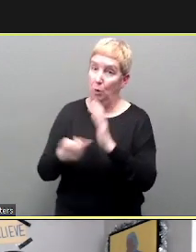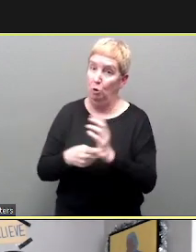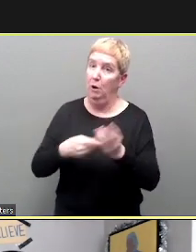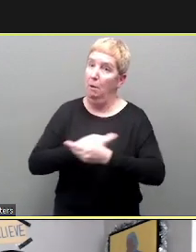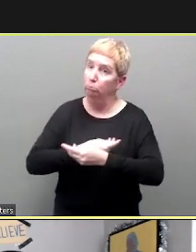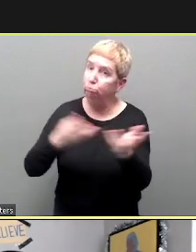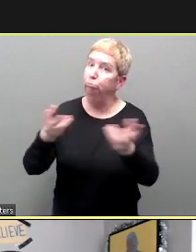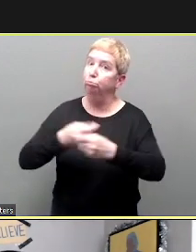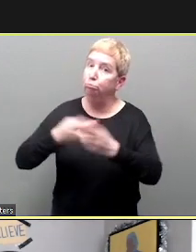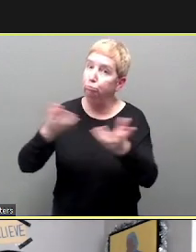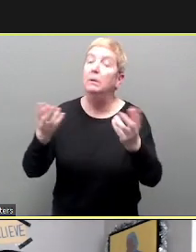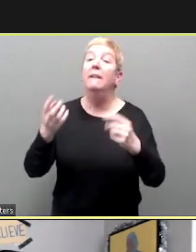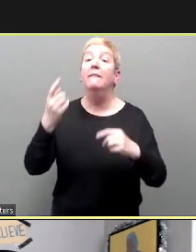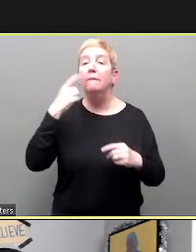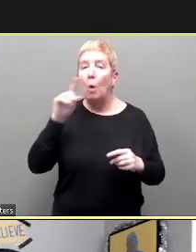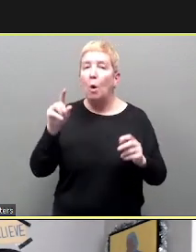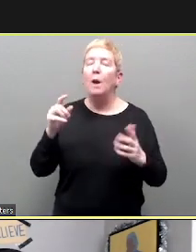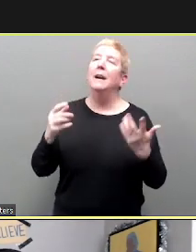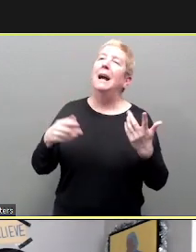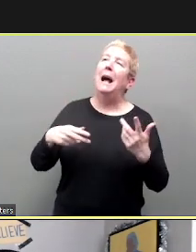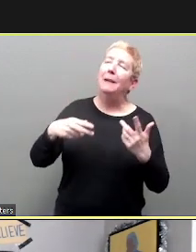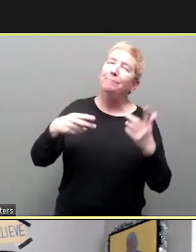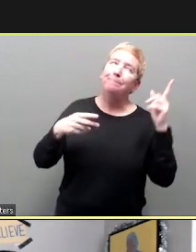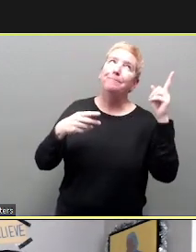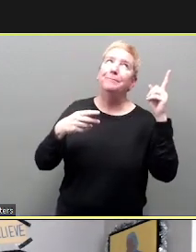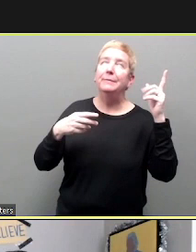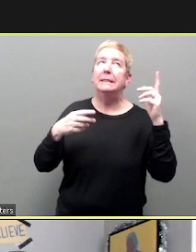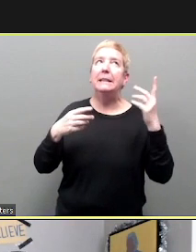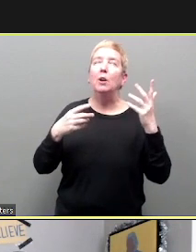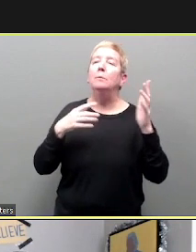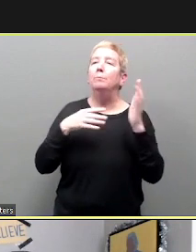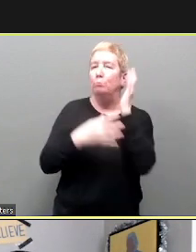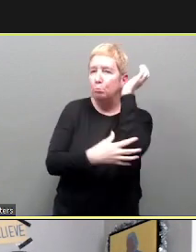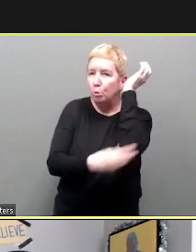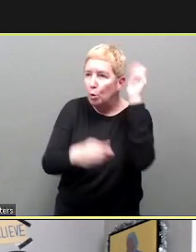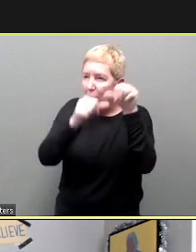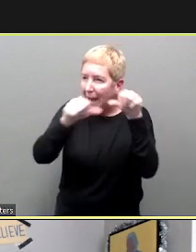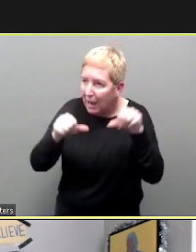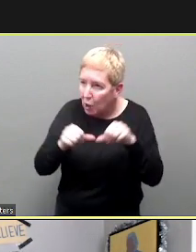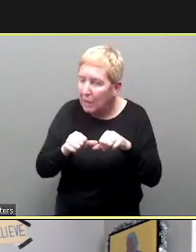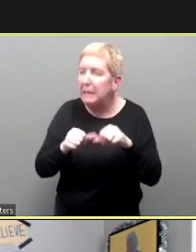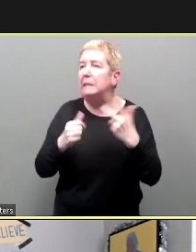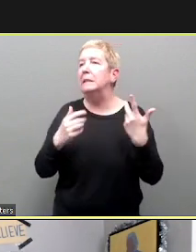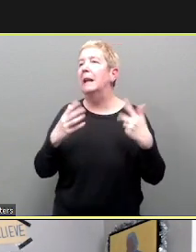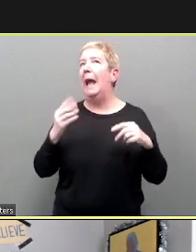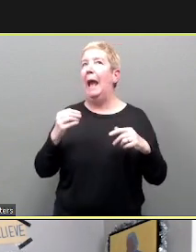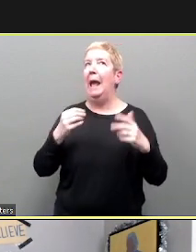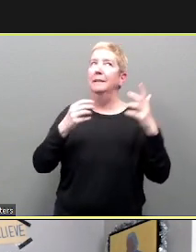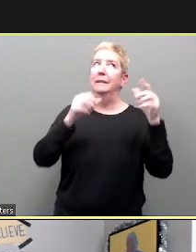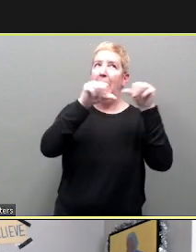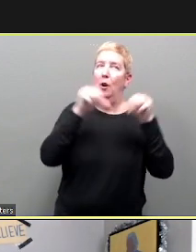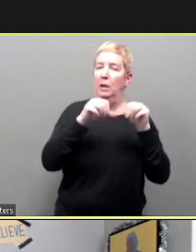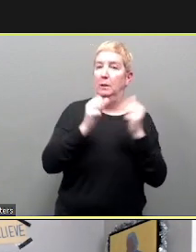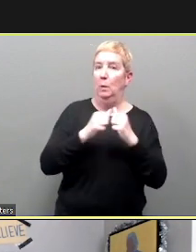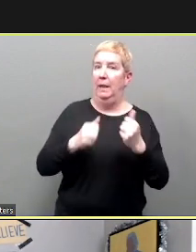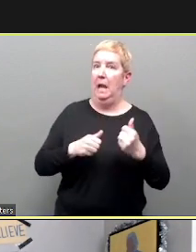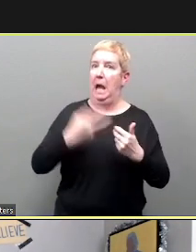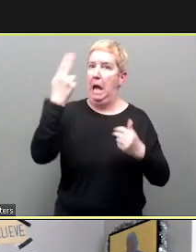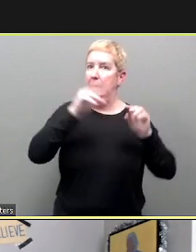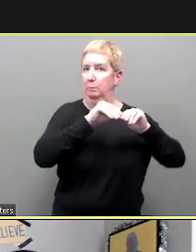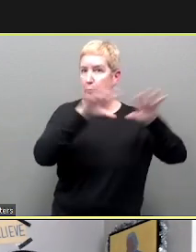high social vulnerable zip codes, as well as places with high case rates. We're starting out